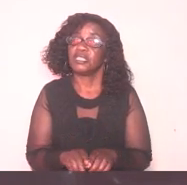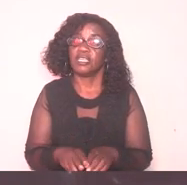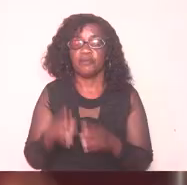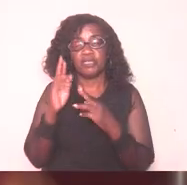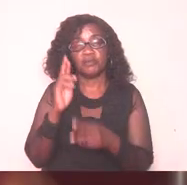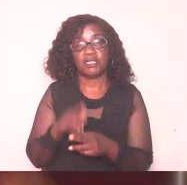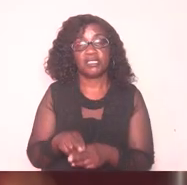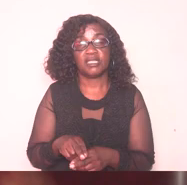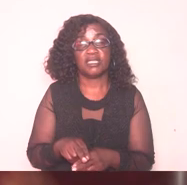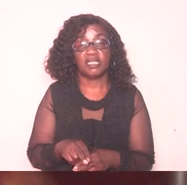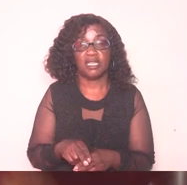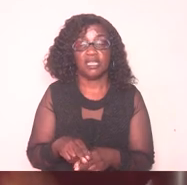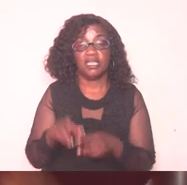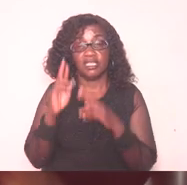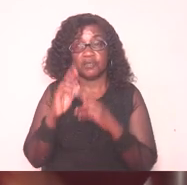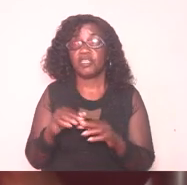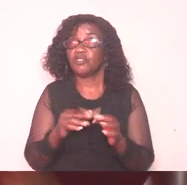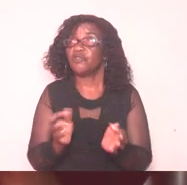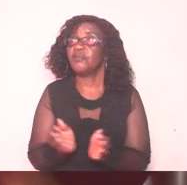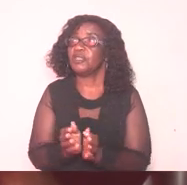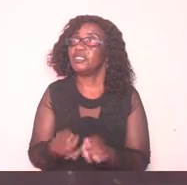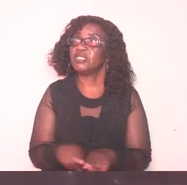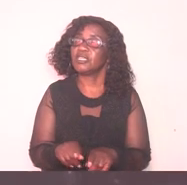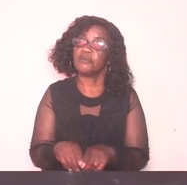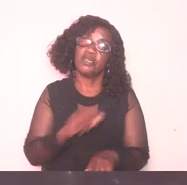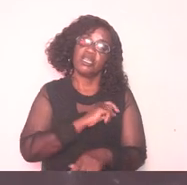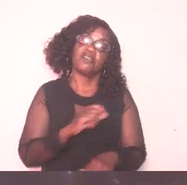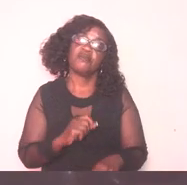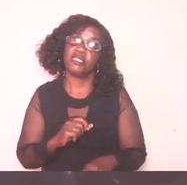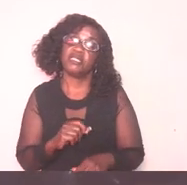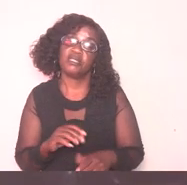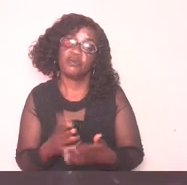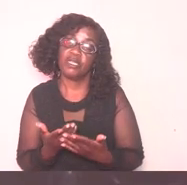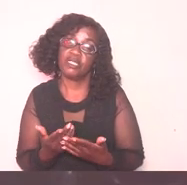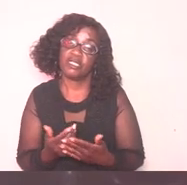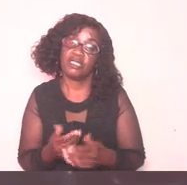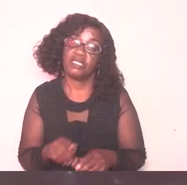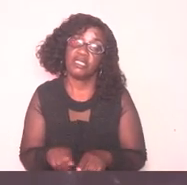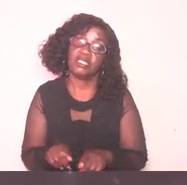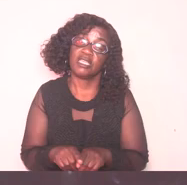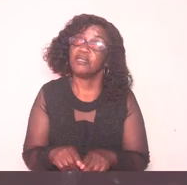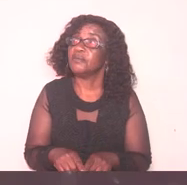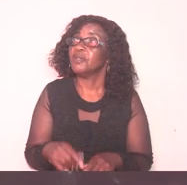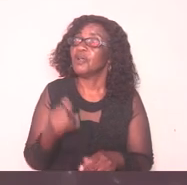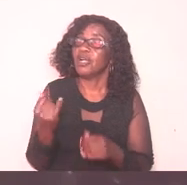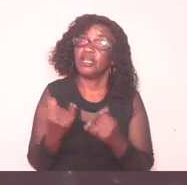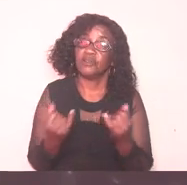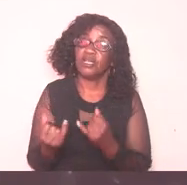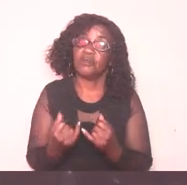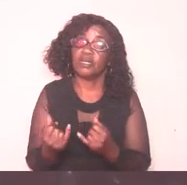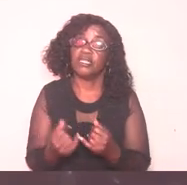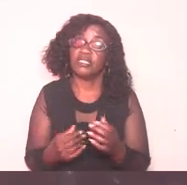around engaging in sex. We think the discourse that exists around sex and how the government has dealt with that is consistently failed. But we think as individuals grow up,